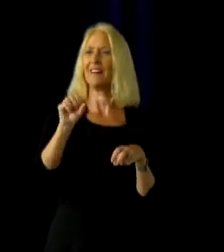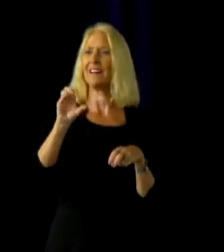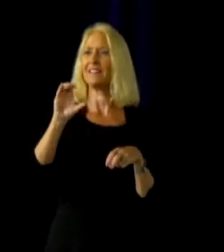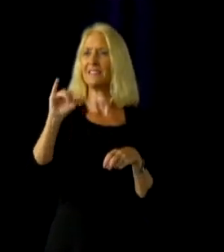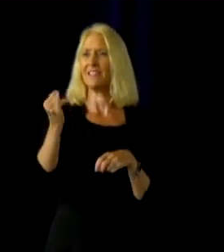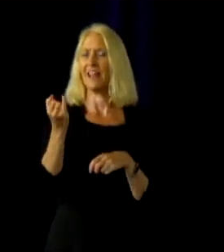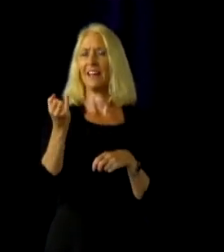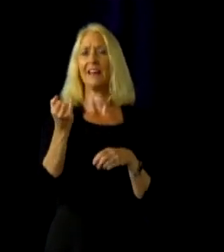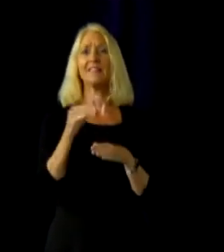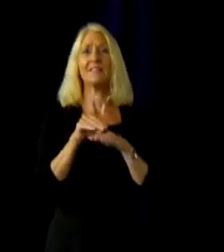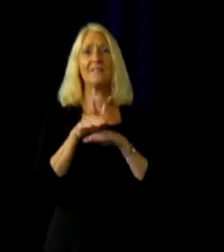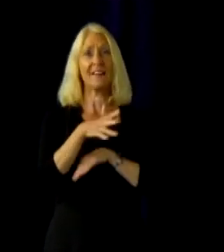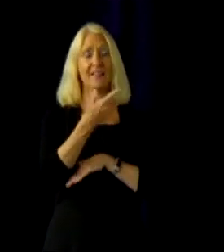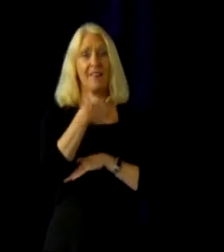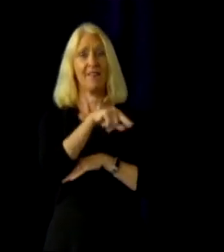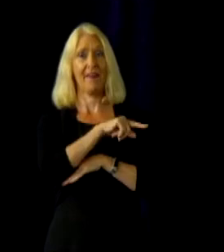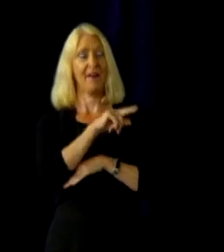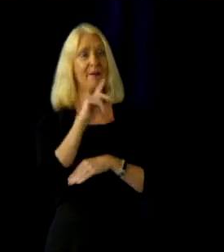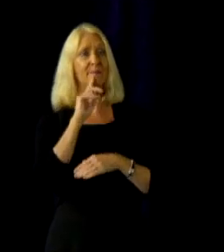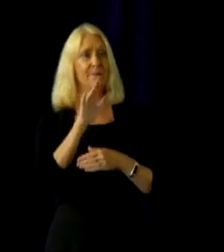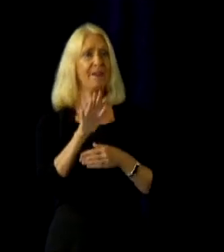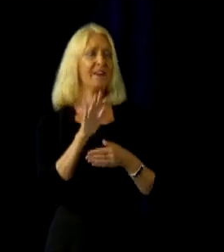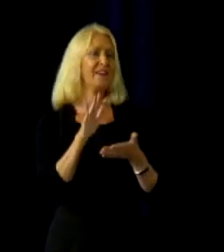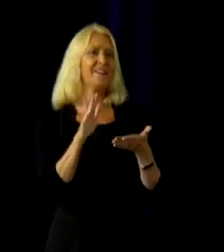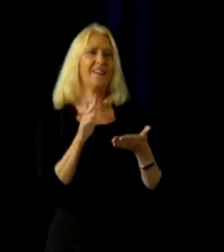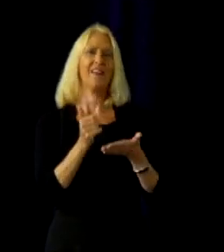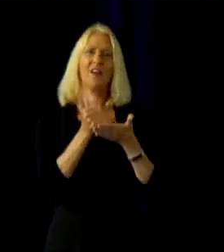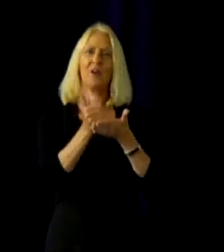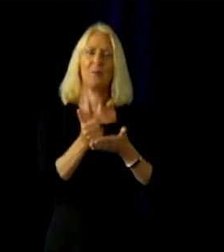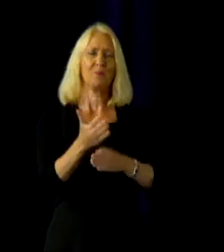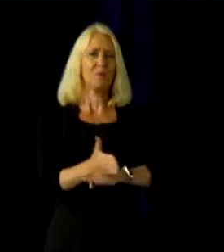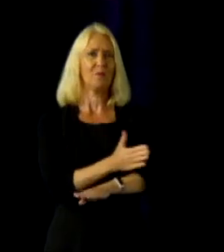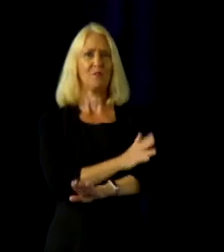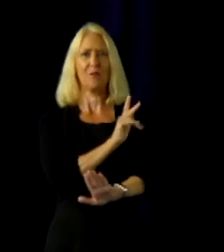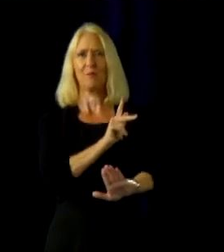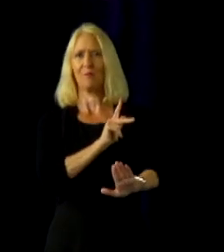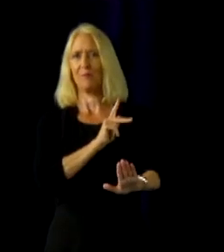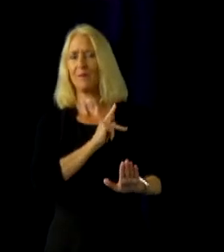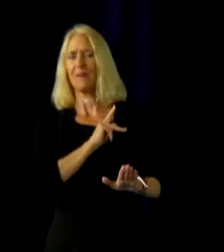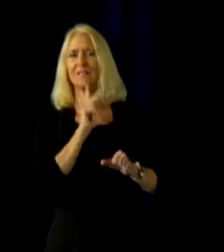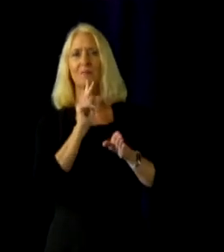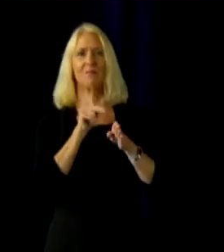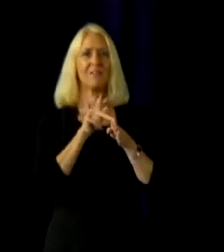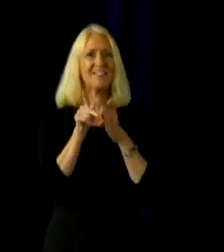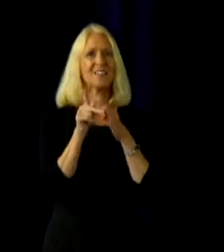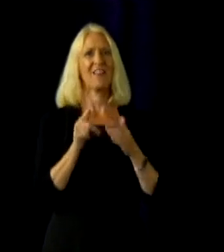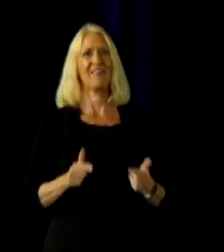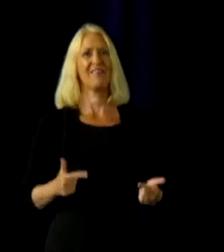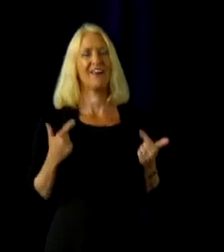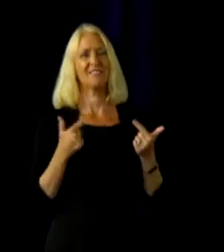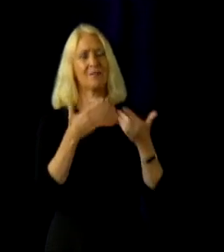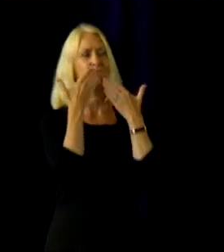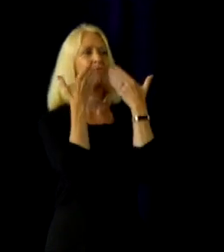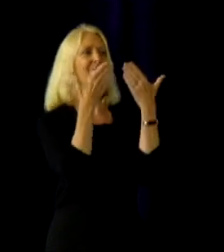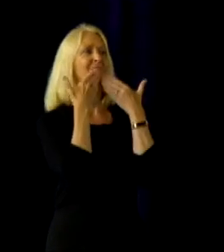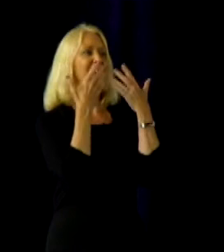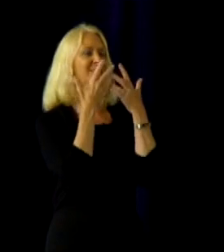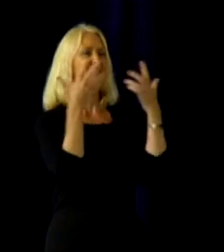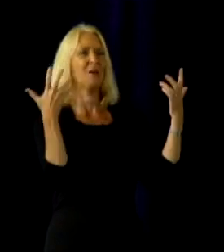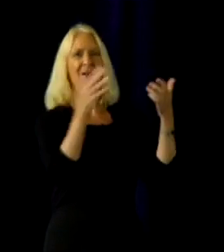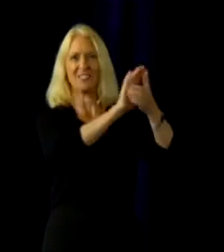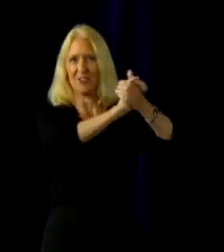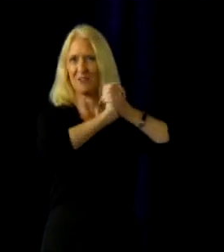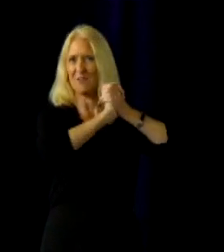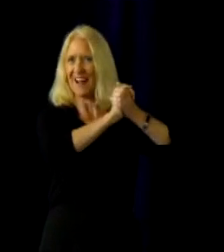their personal, professional, and academic goals. And I would thank you, our panelists, for joining us today. Congratulations, Jackie. We're wishing all of